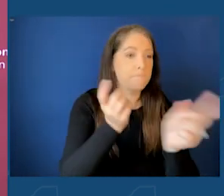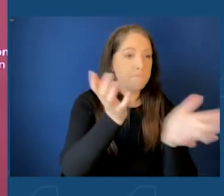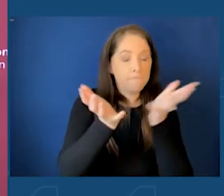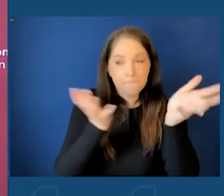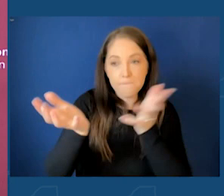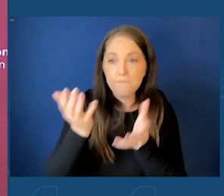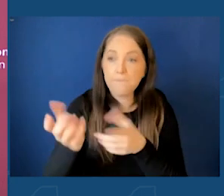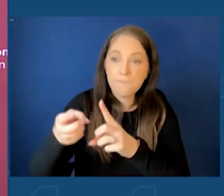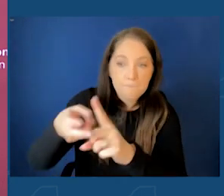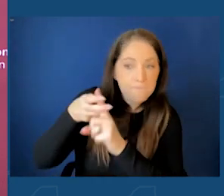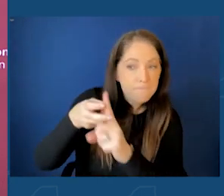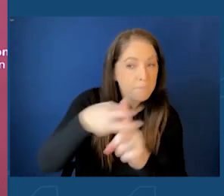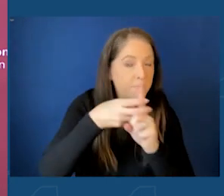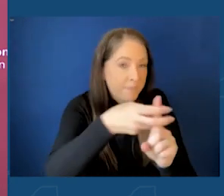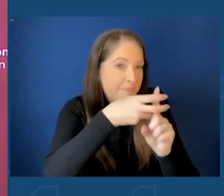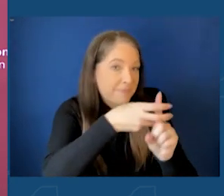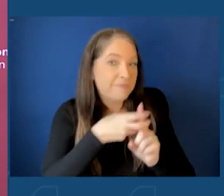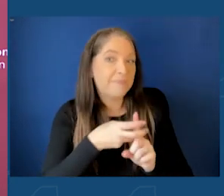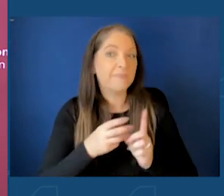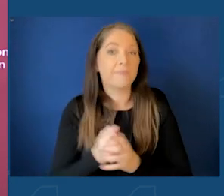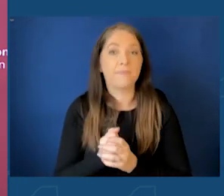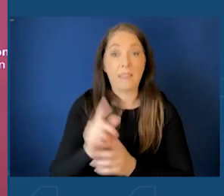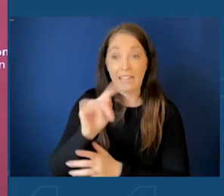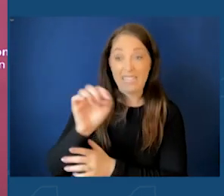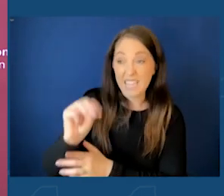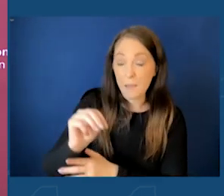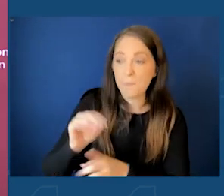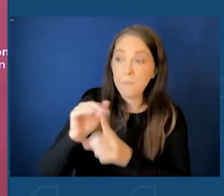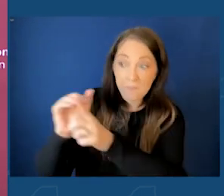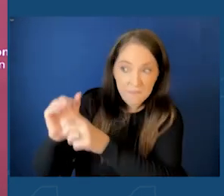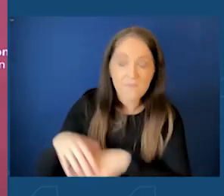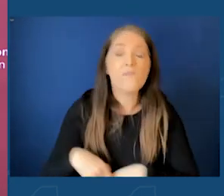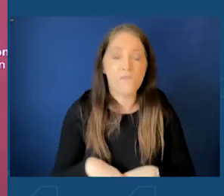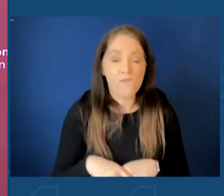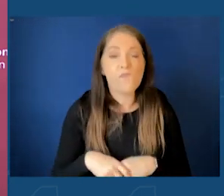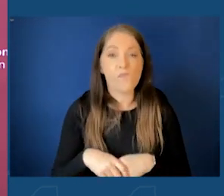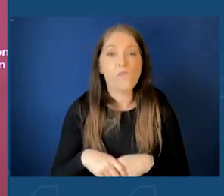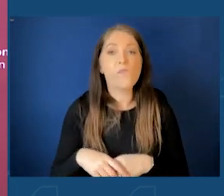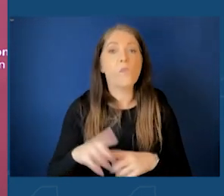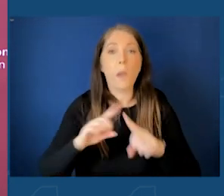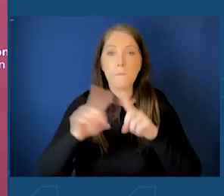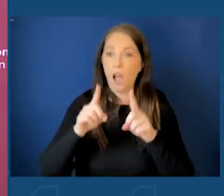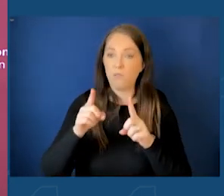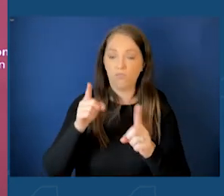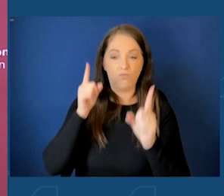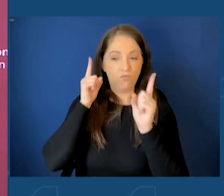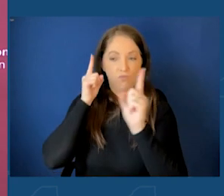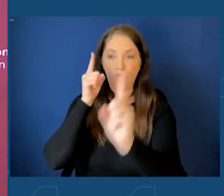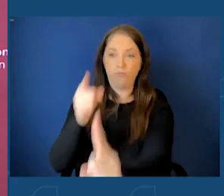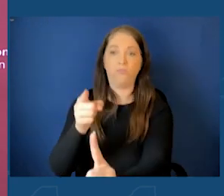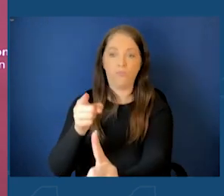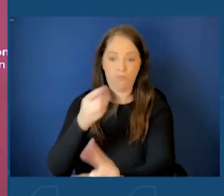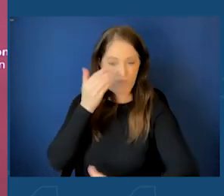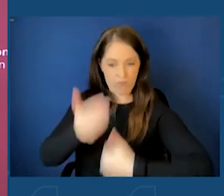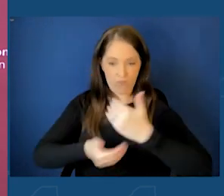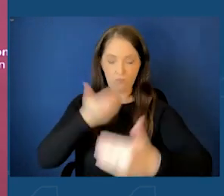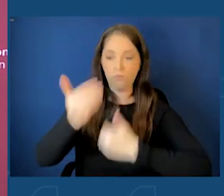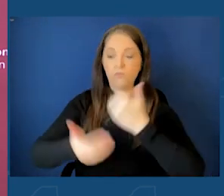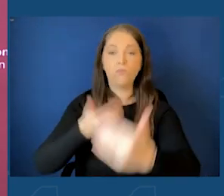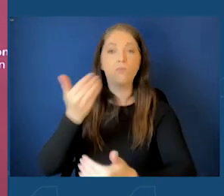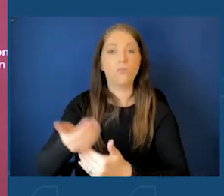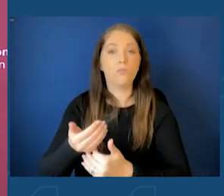project, Meredith and Tim. But we are on course and on track thanks to the great building